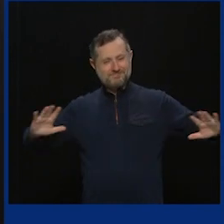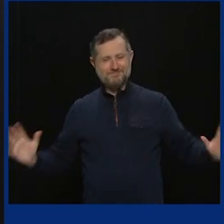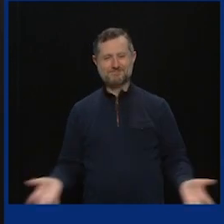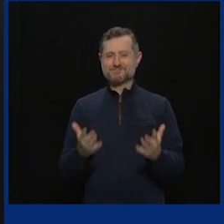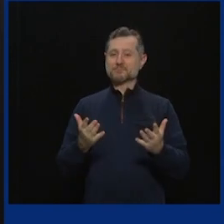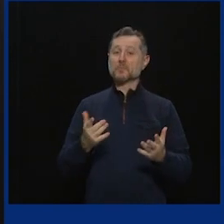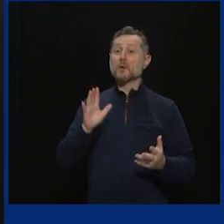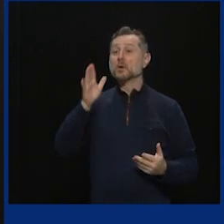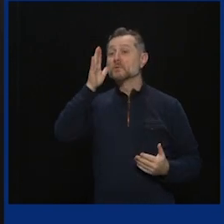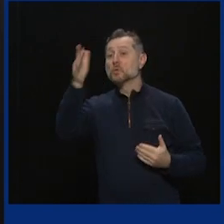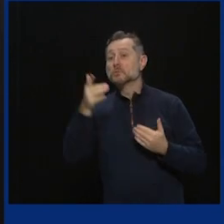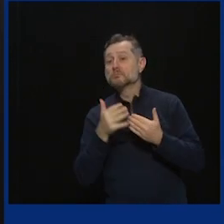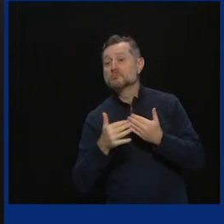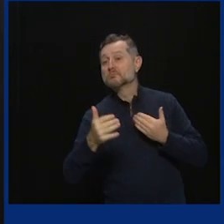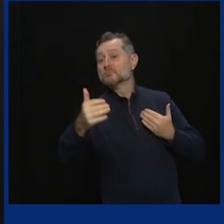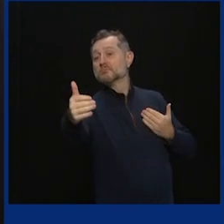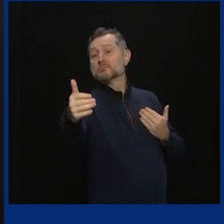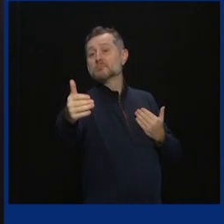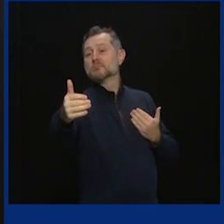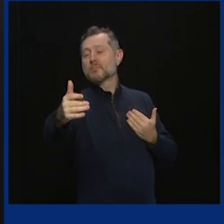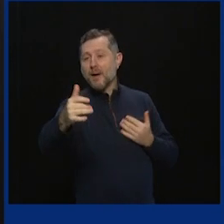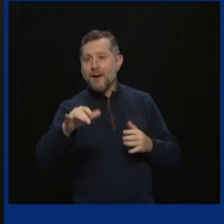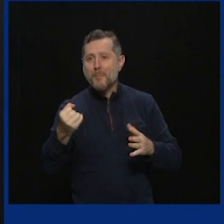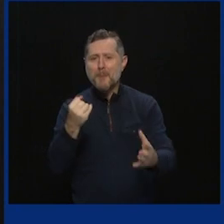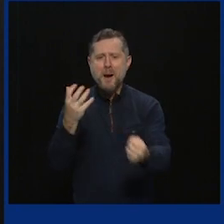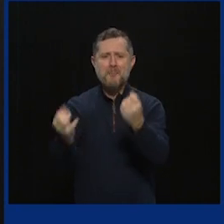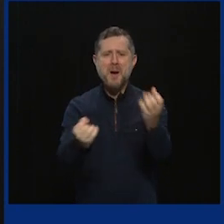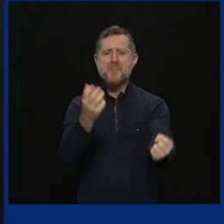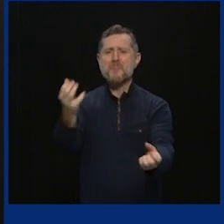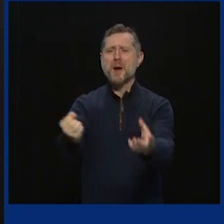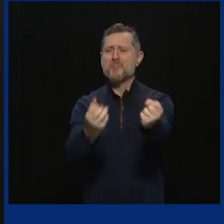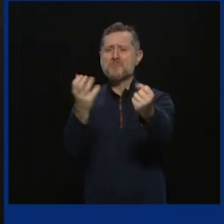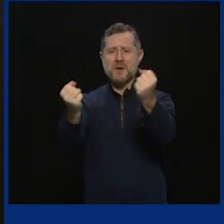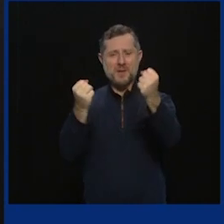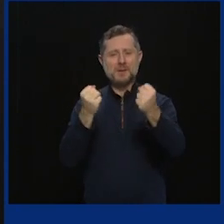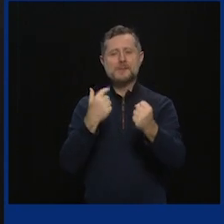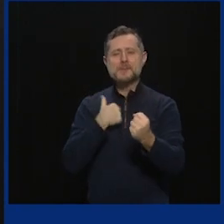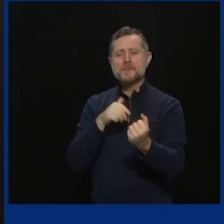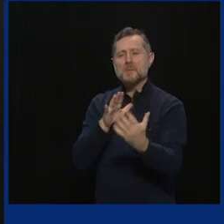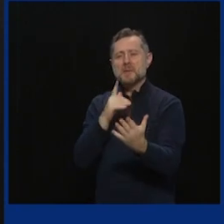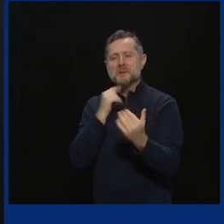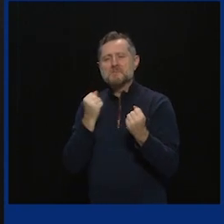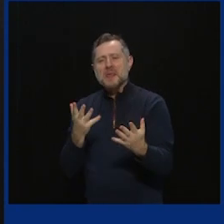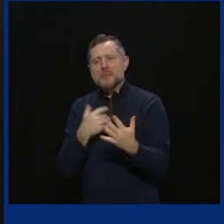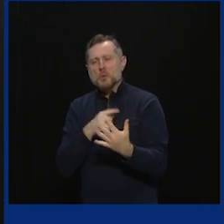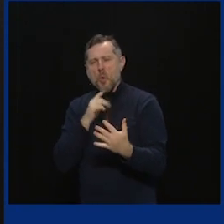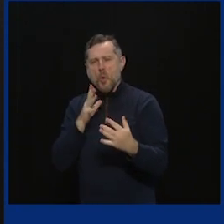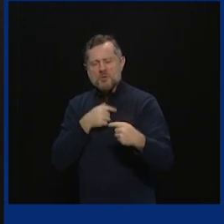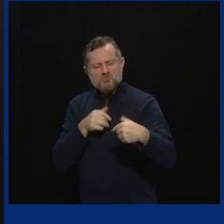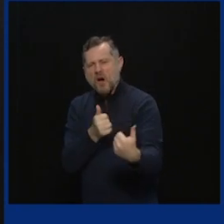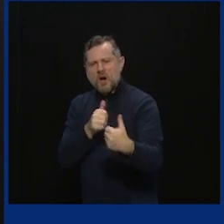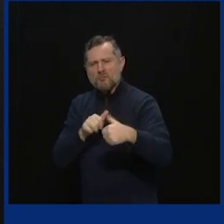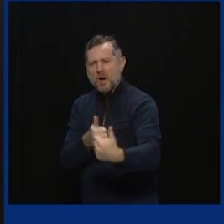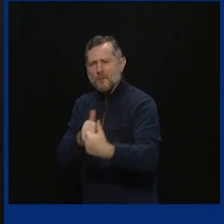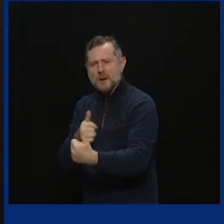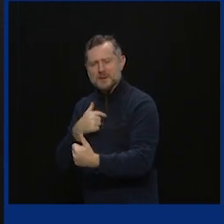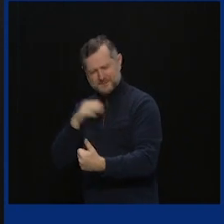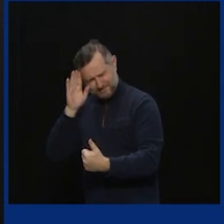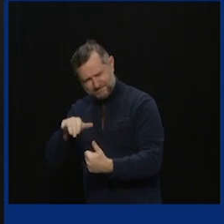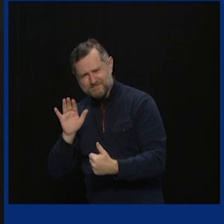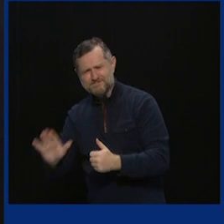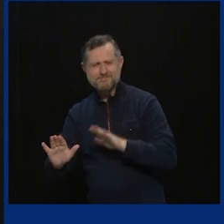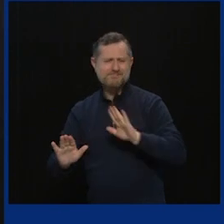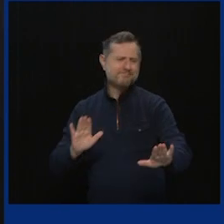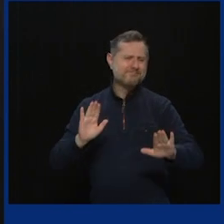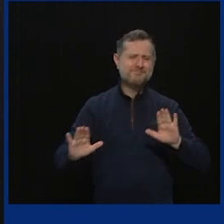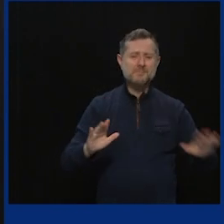forward and to stand up in the face of so many challenges, not just a pandemic, but the rise in Asian